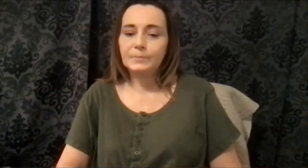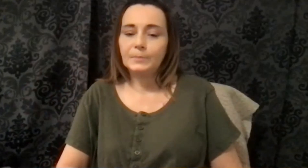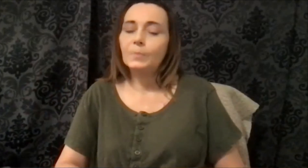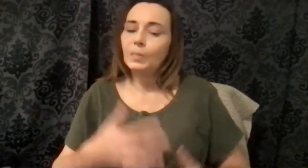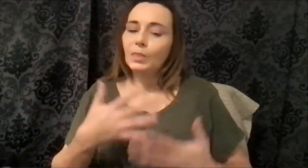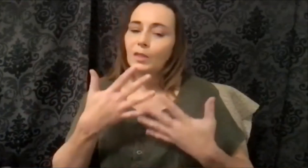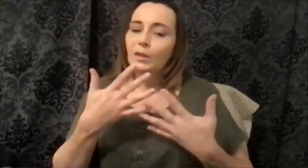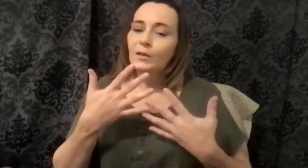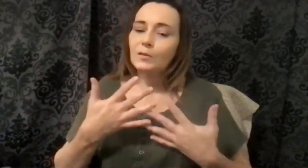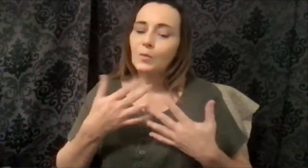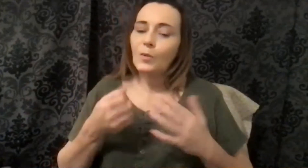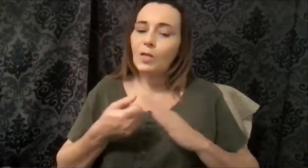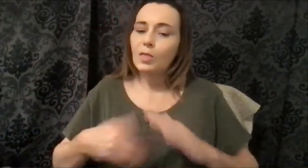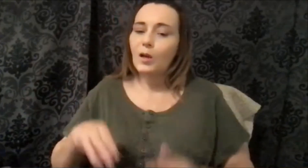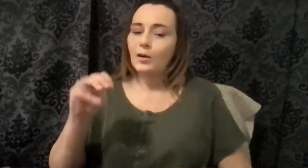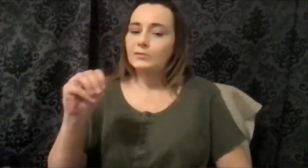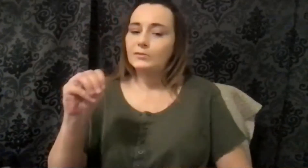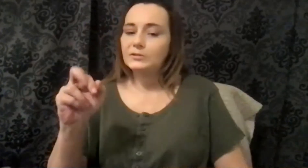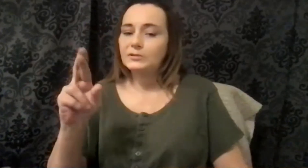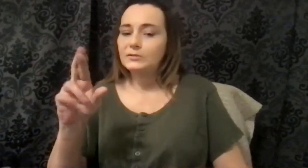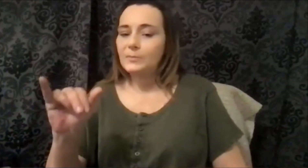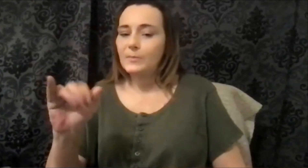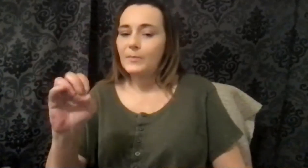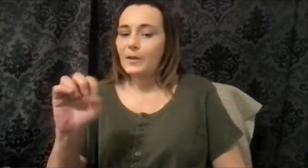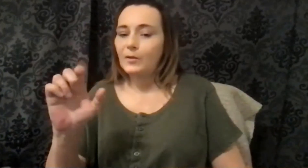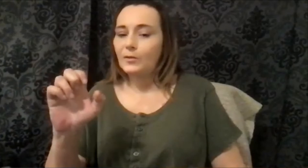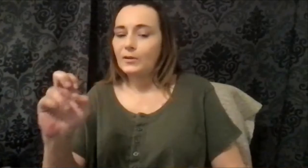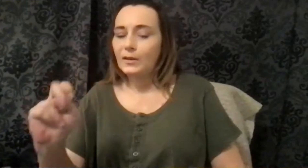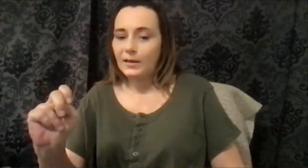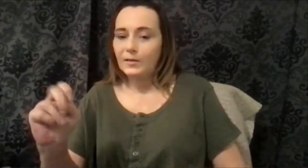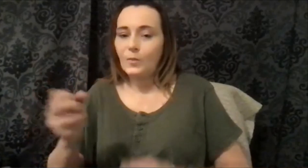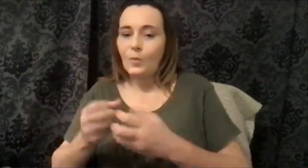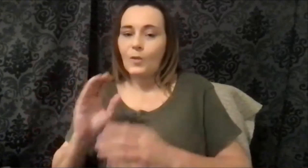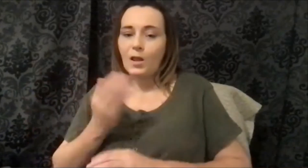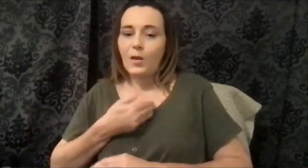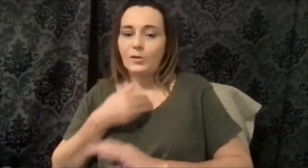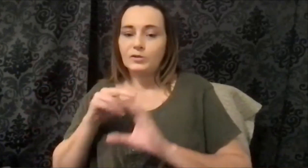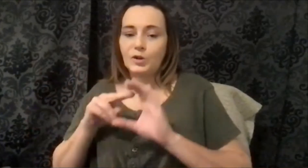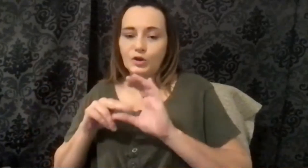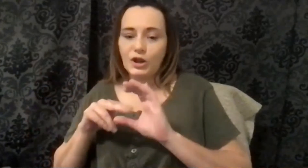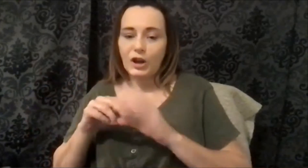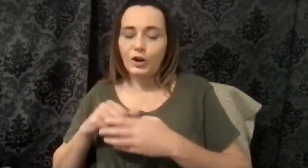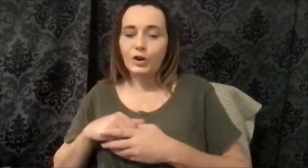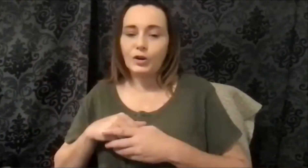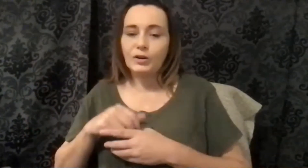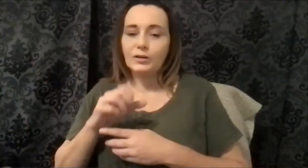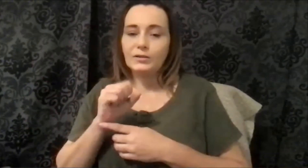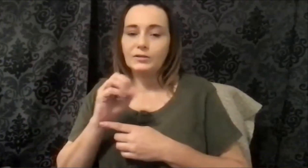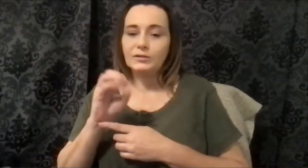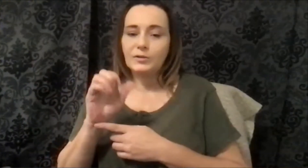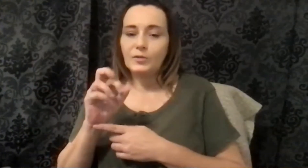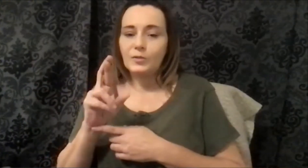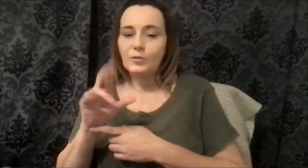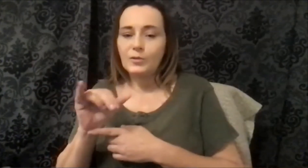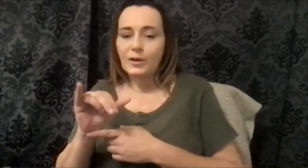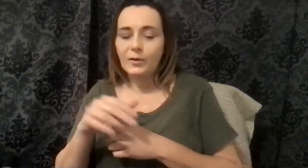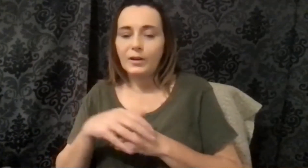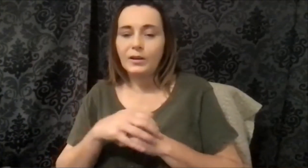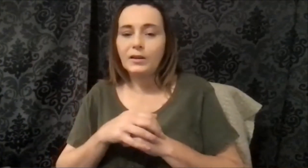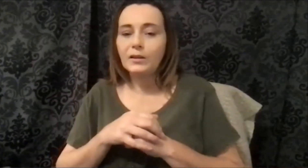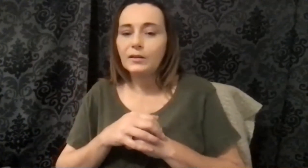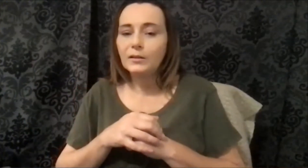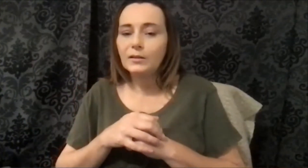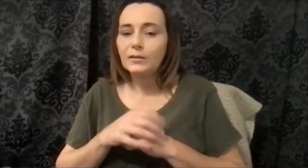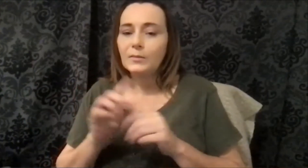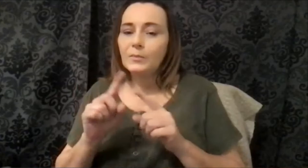lost Mary Ellen. We did lose our chair. So Lake Tully,